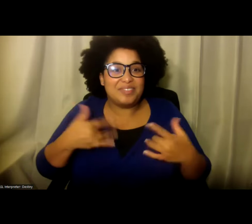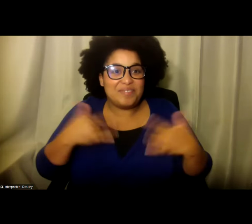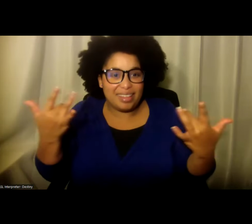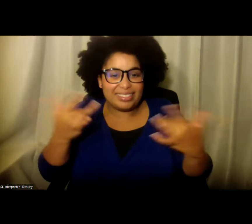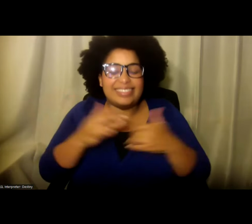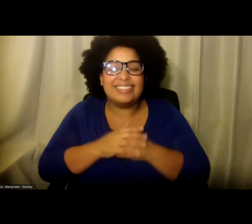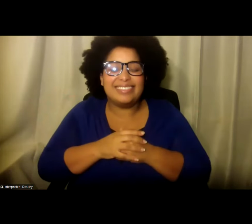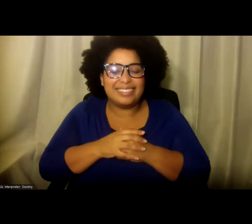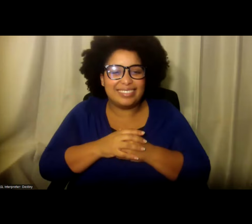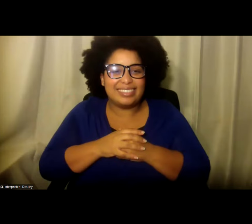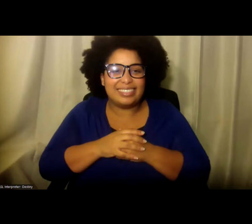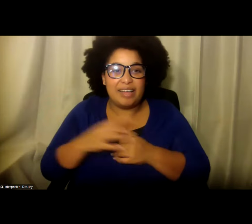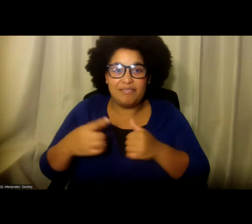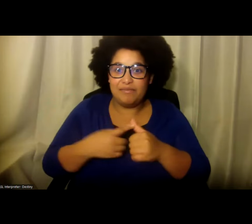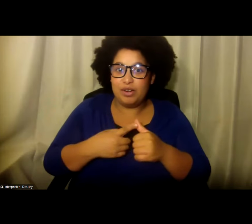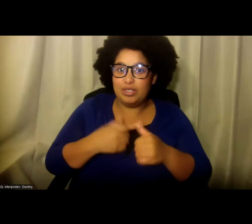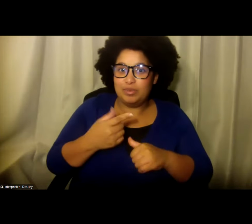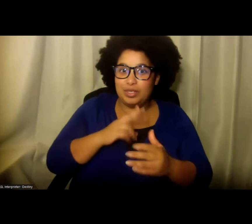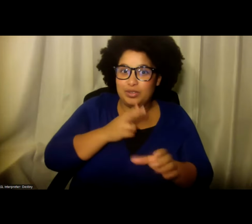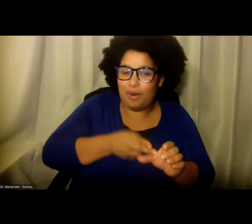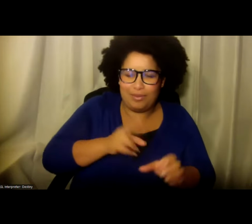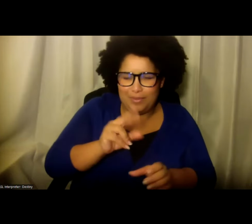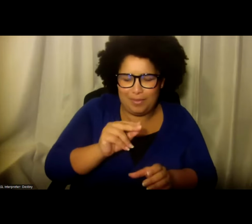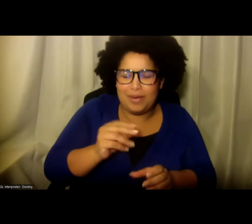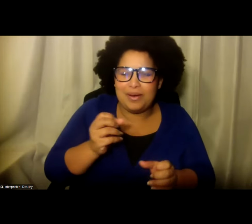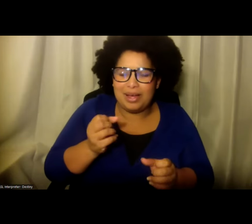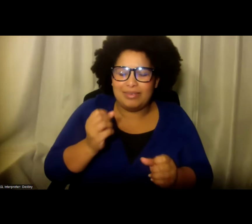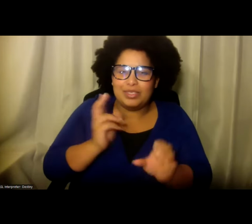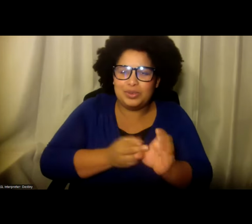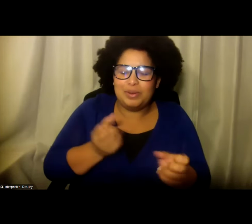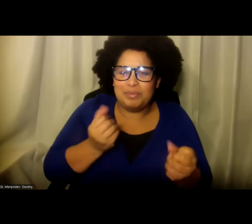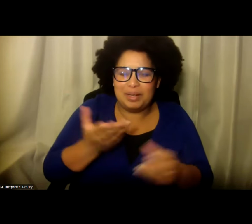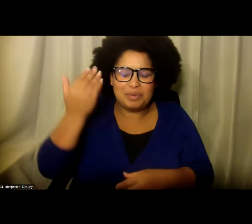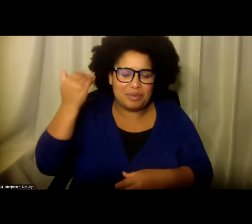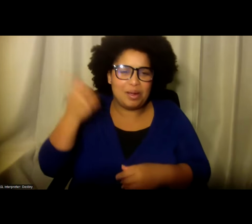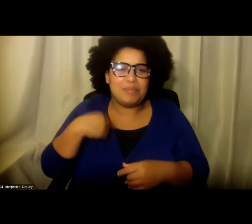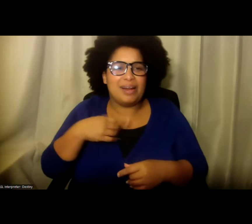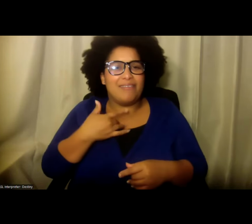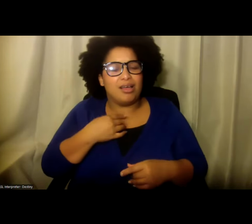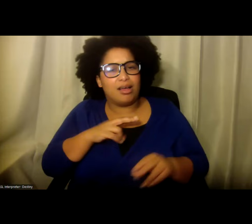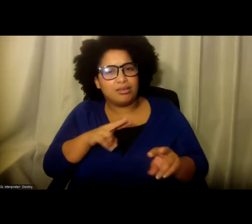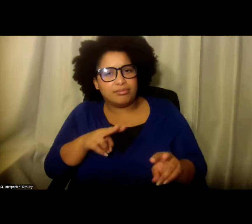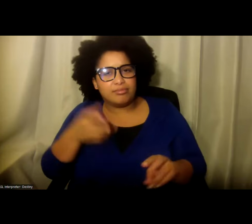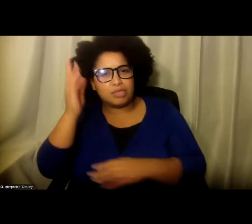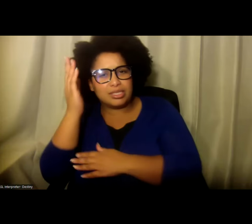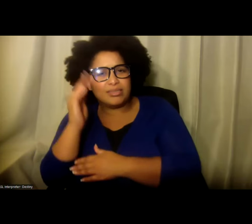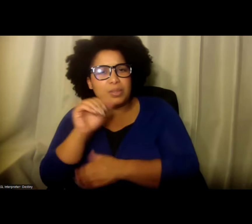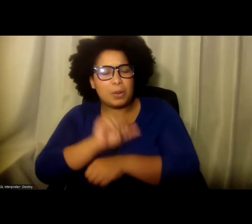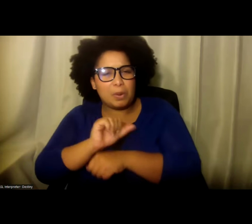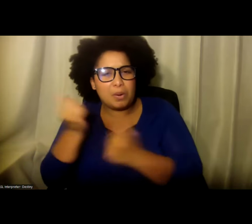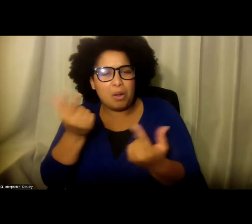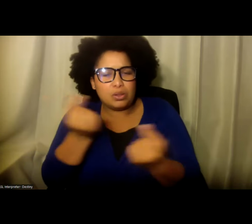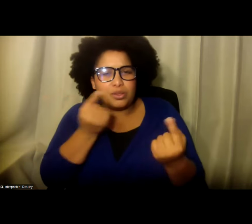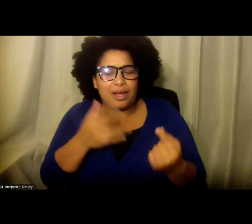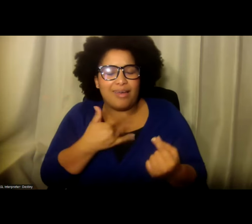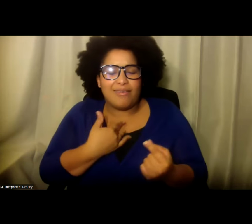And this isn't the first one that I've joined, and I'm always just really humbled when I hear all the great work that everybody's doing